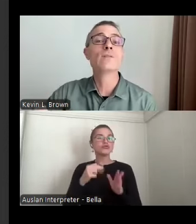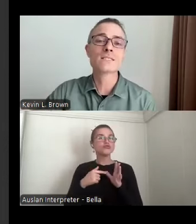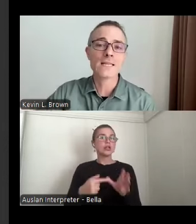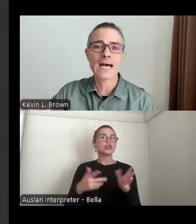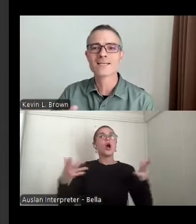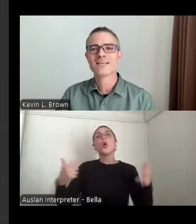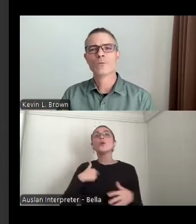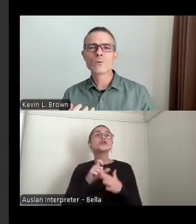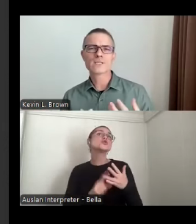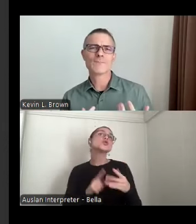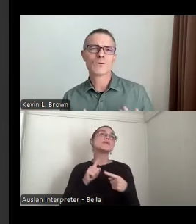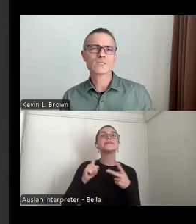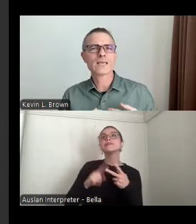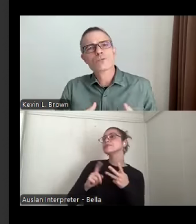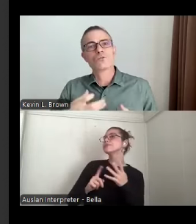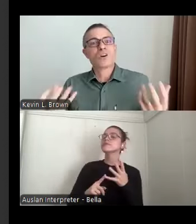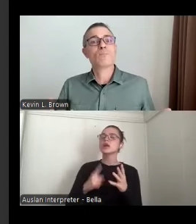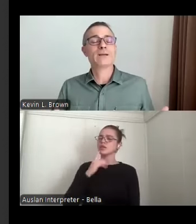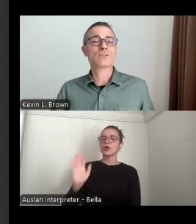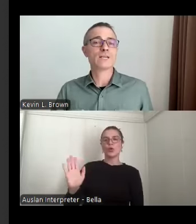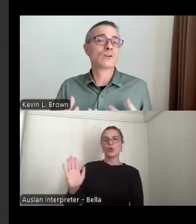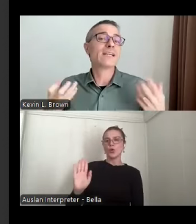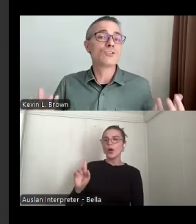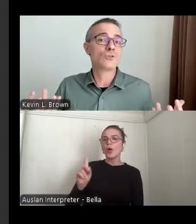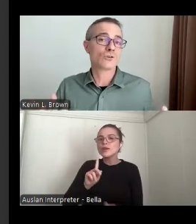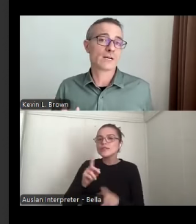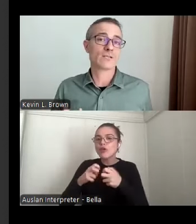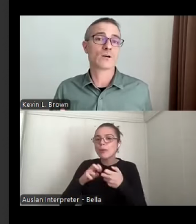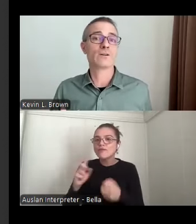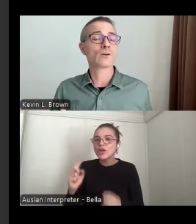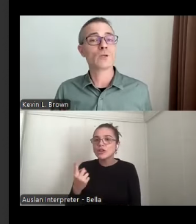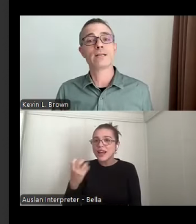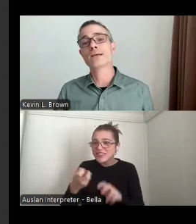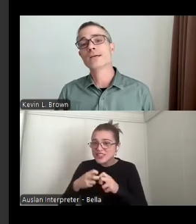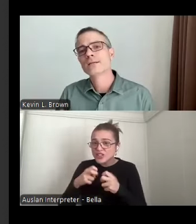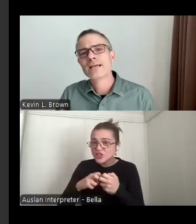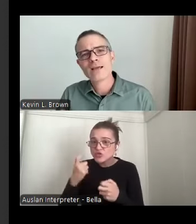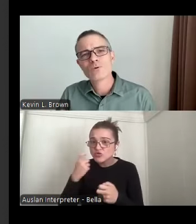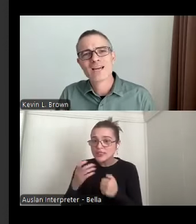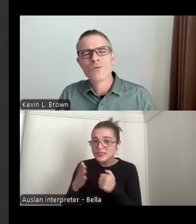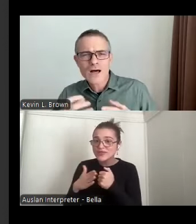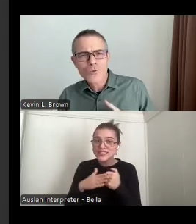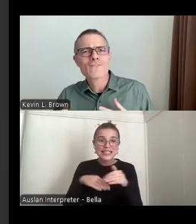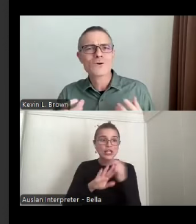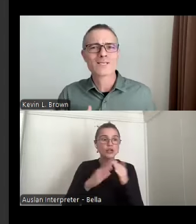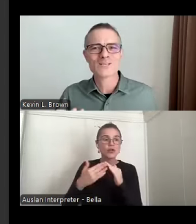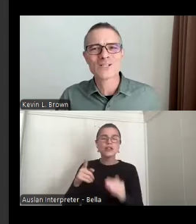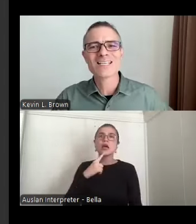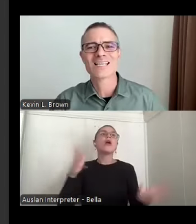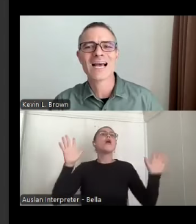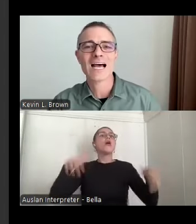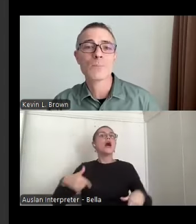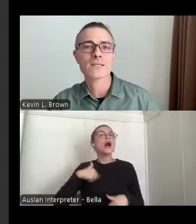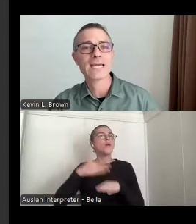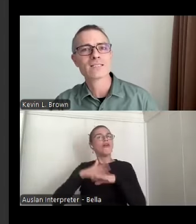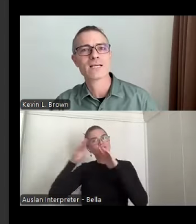do this and that. And we will say, but what's the actual problem? Is there an issue you're trying to solve in your community? And they will say, well, our work focuses on this